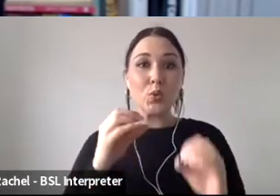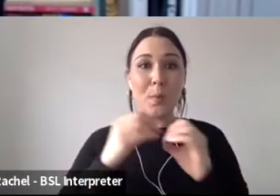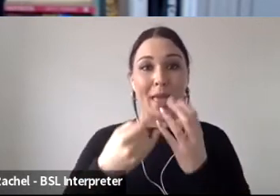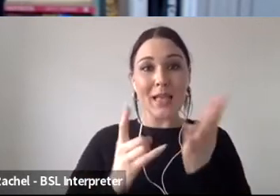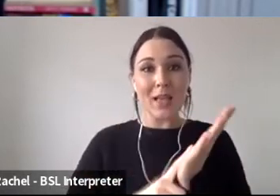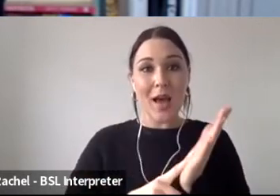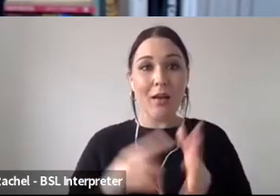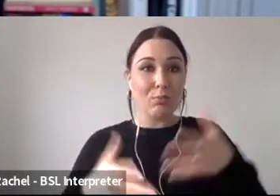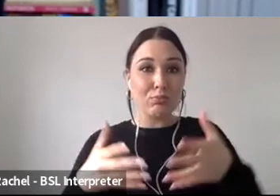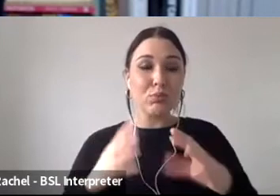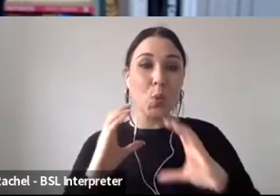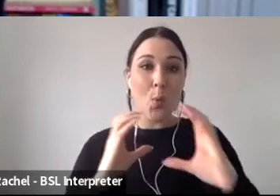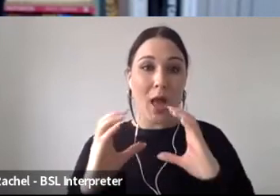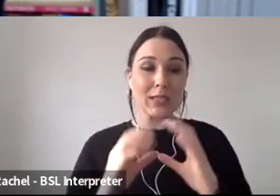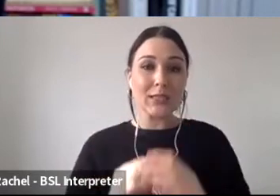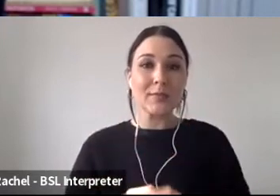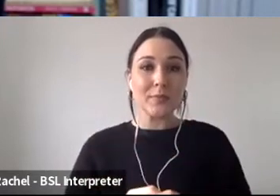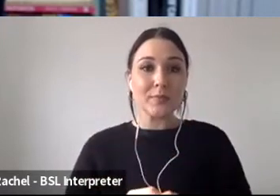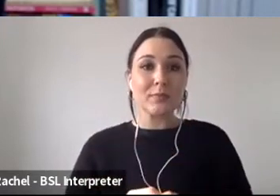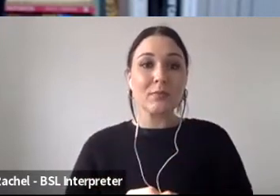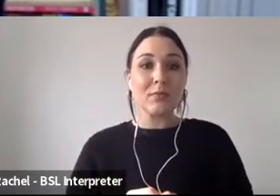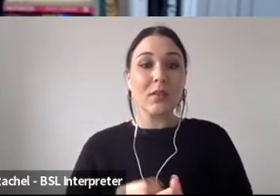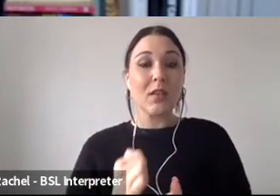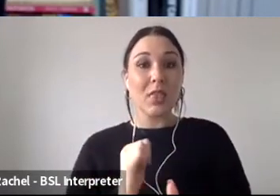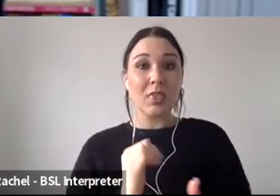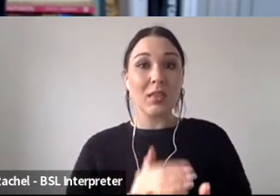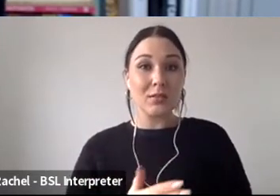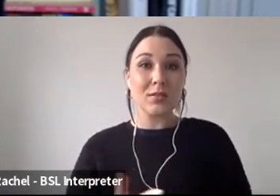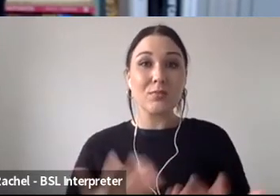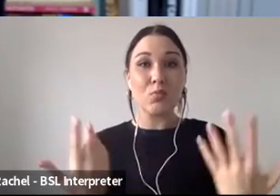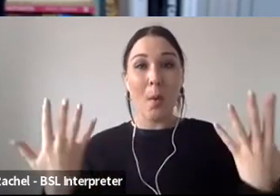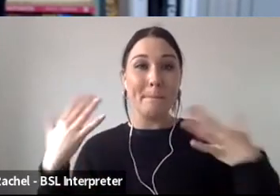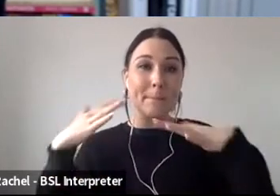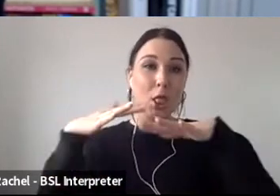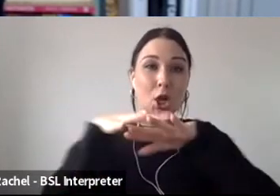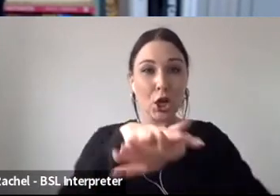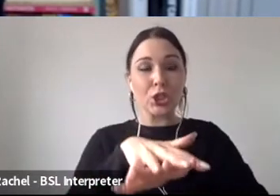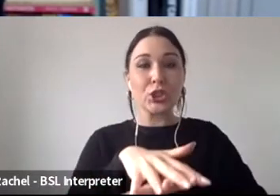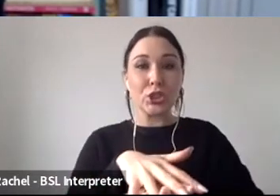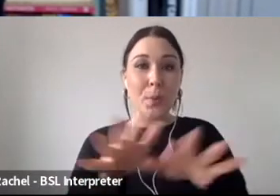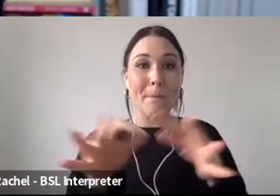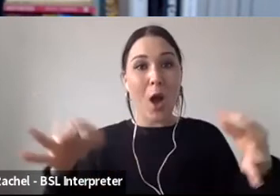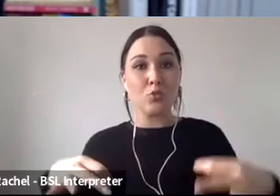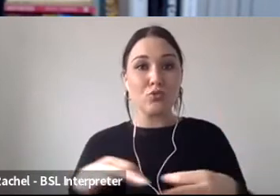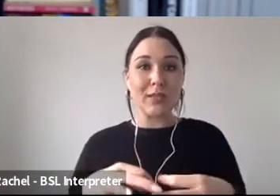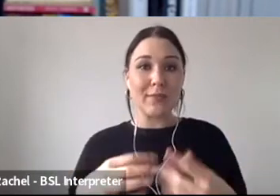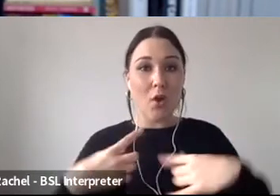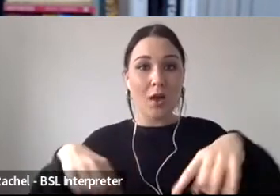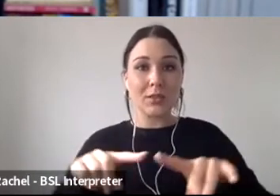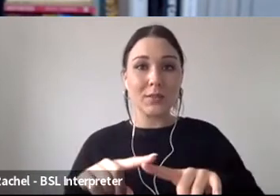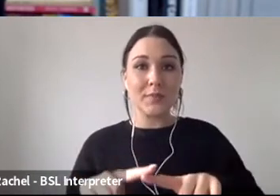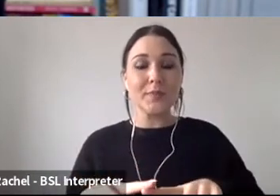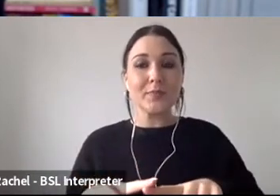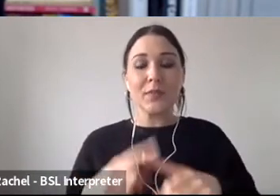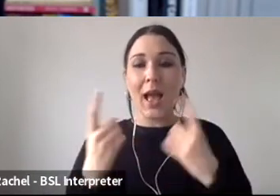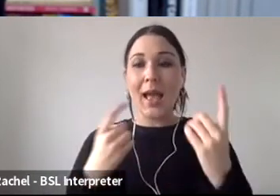communicate. But that's a more and more blurred boundary than ever, really. And I think